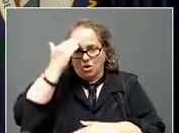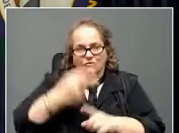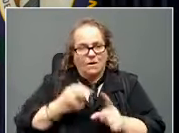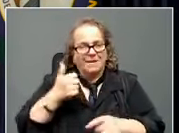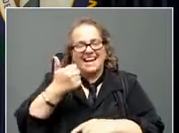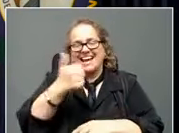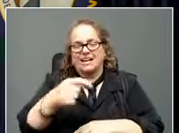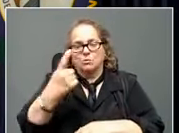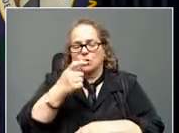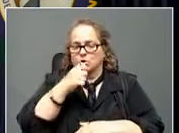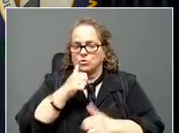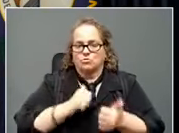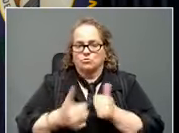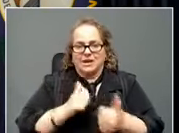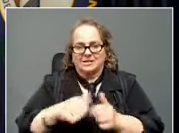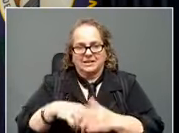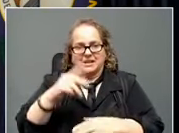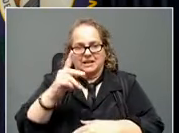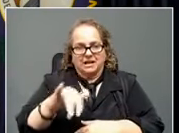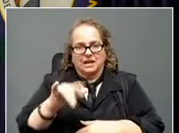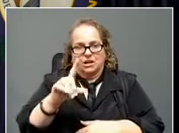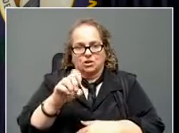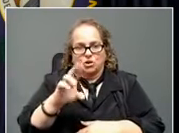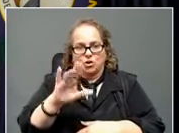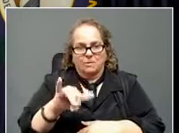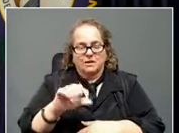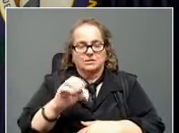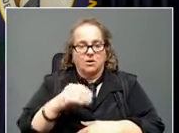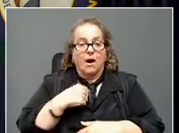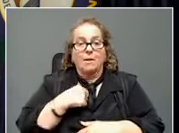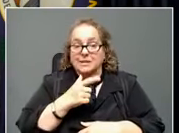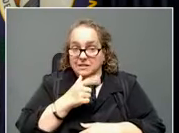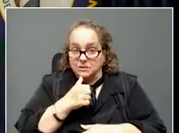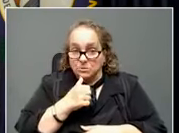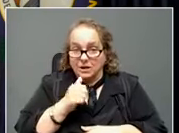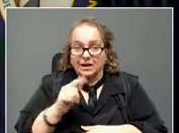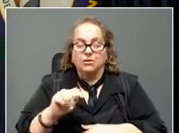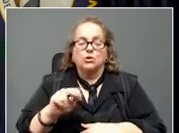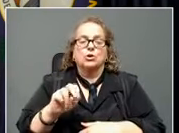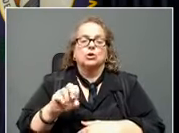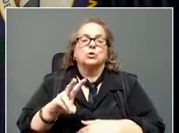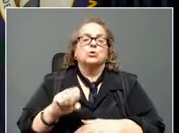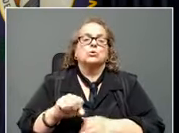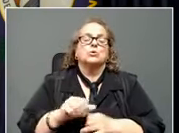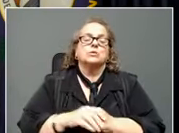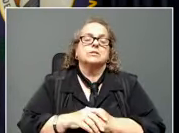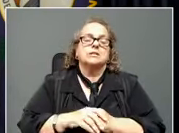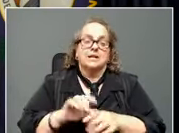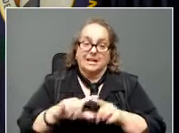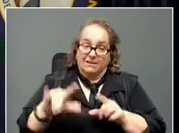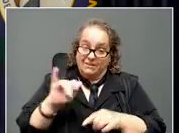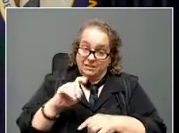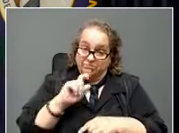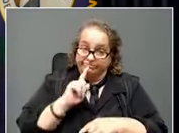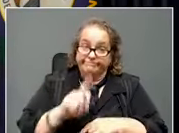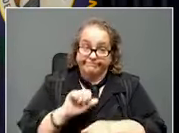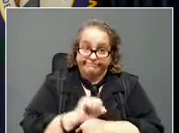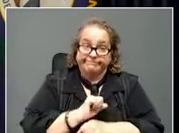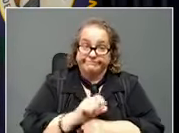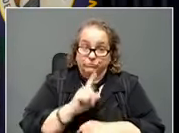the Kentucky Derby. So I'm disappointed at the news, and if it holds, I'll be